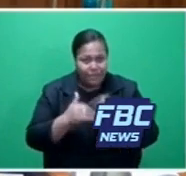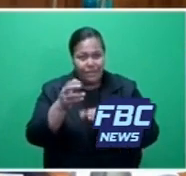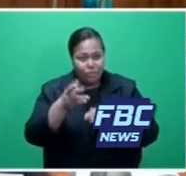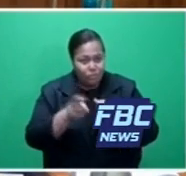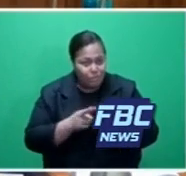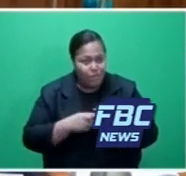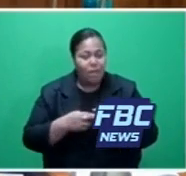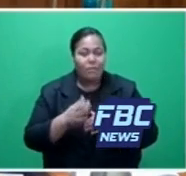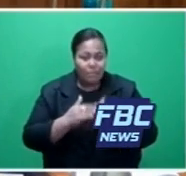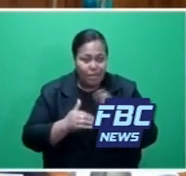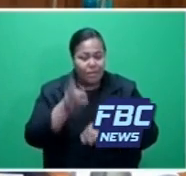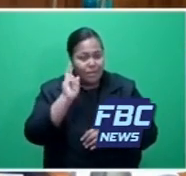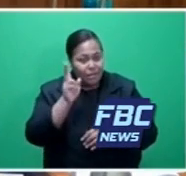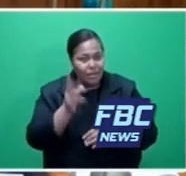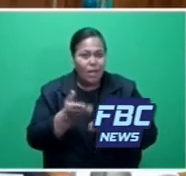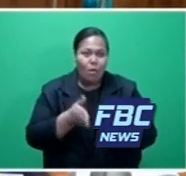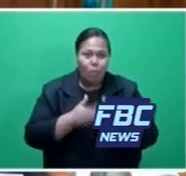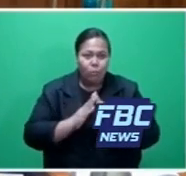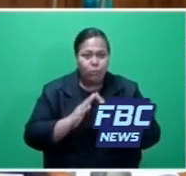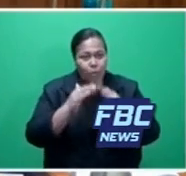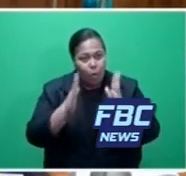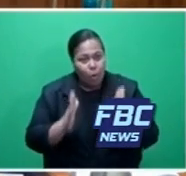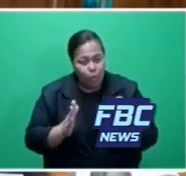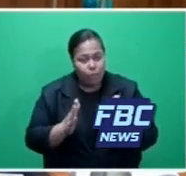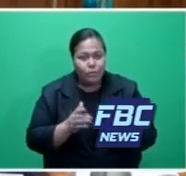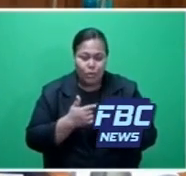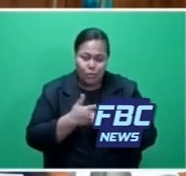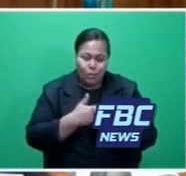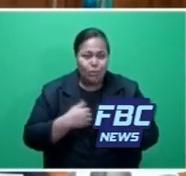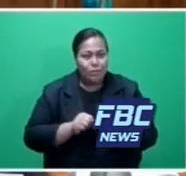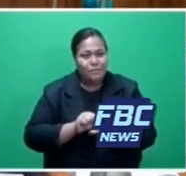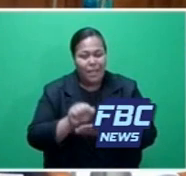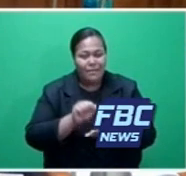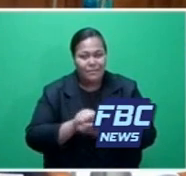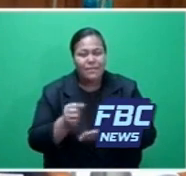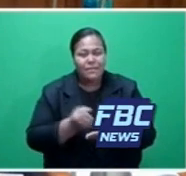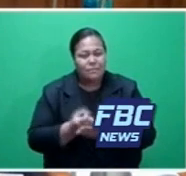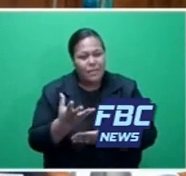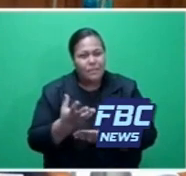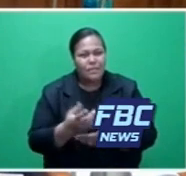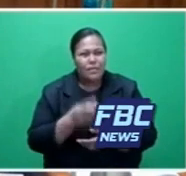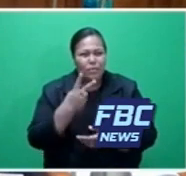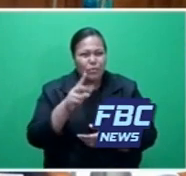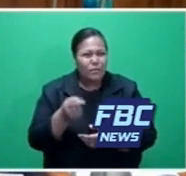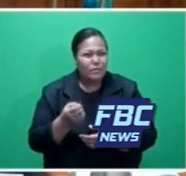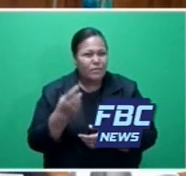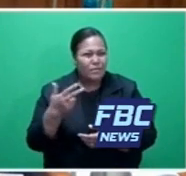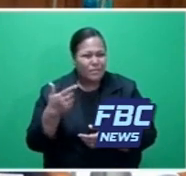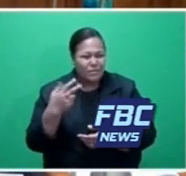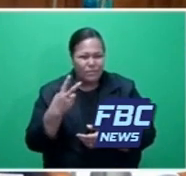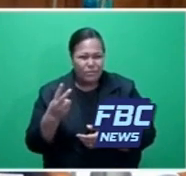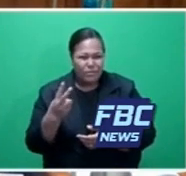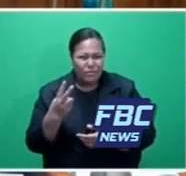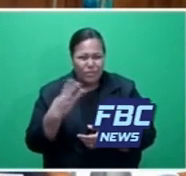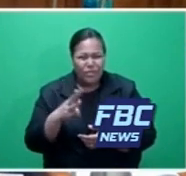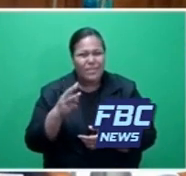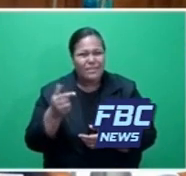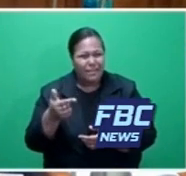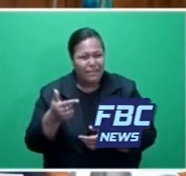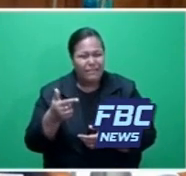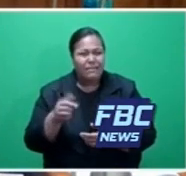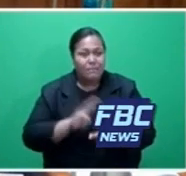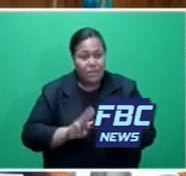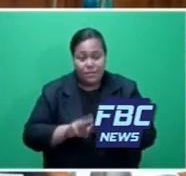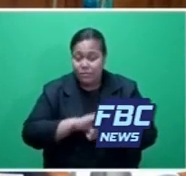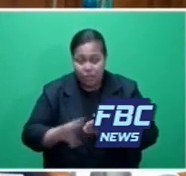spent $234.5 million in rehabilitating schools, social welfare top-up of $20.2